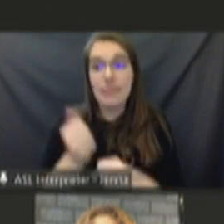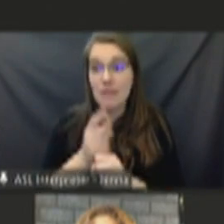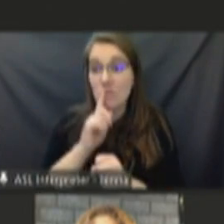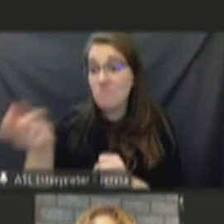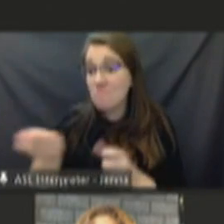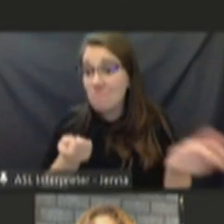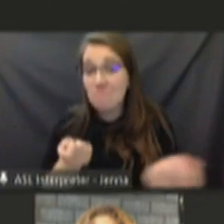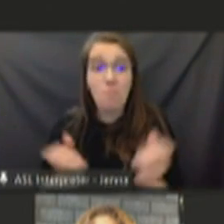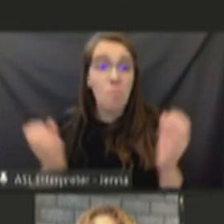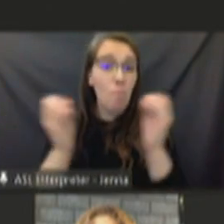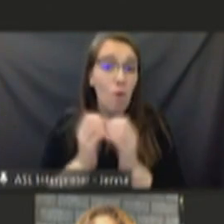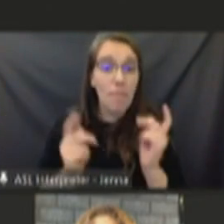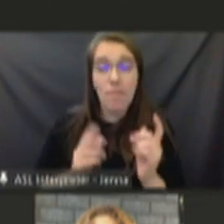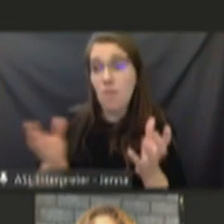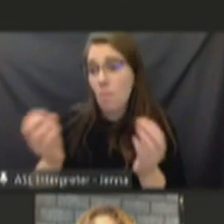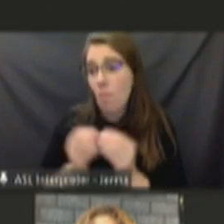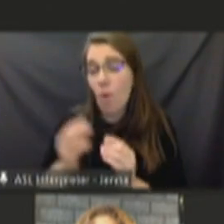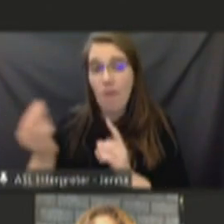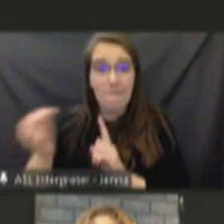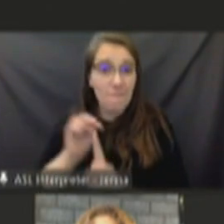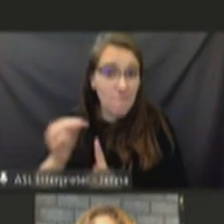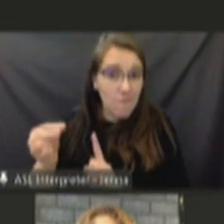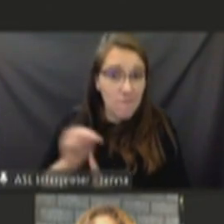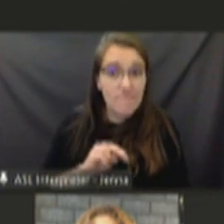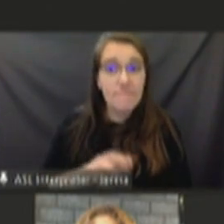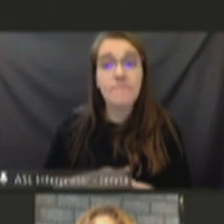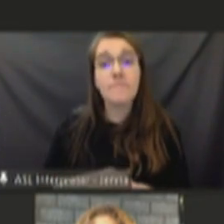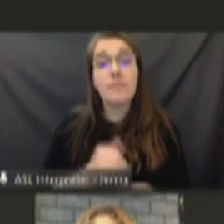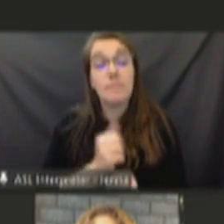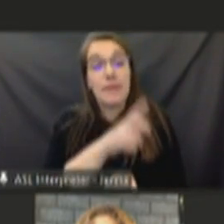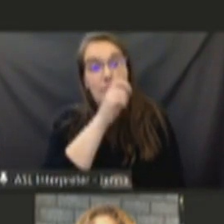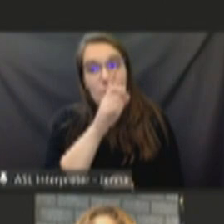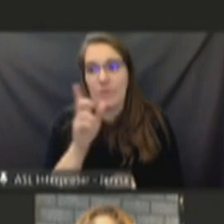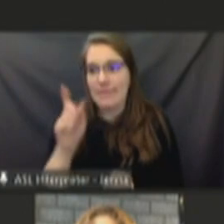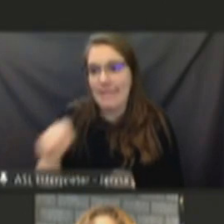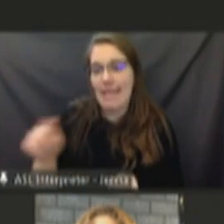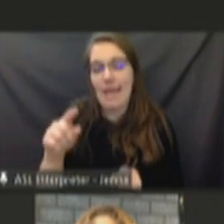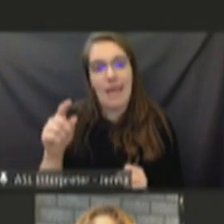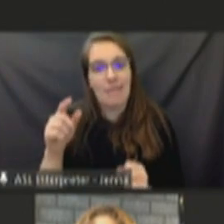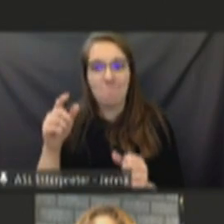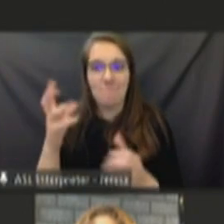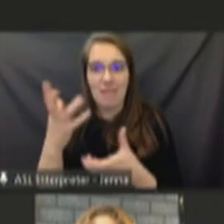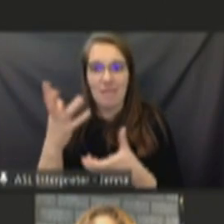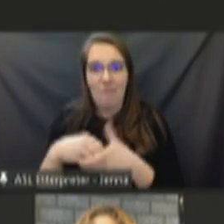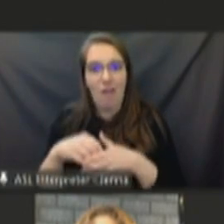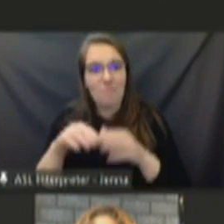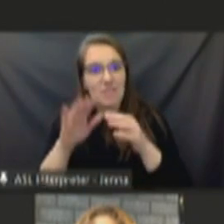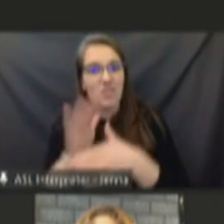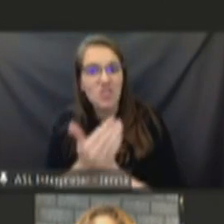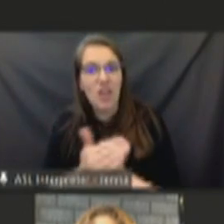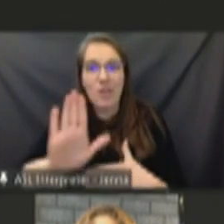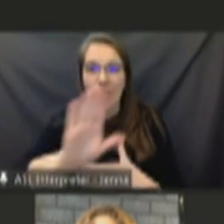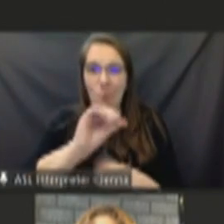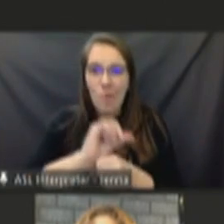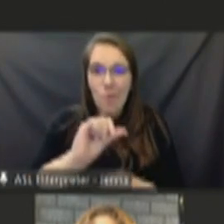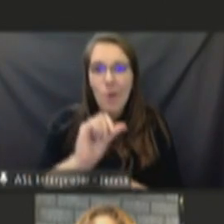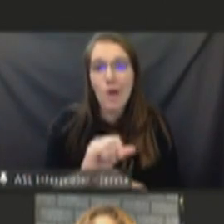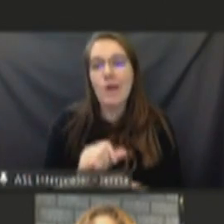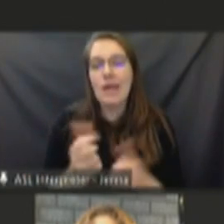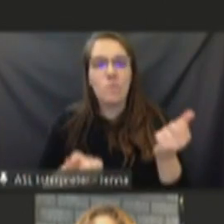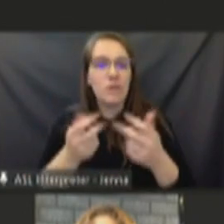more voices. We want to make sure that they are involved in spreading the word about the work that you are doing and the positions that are